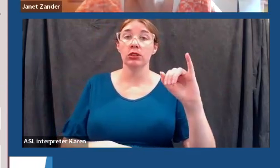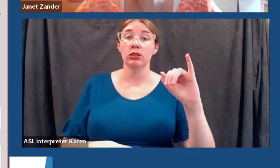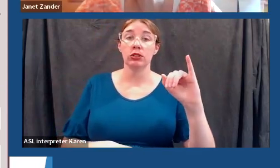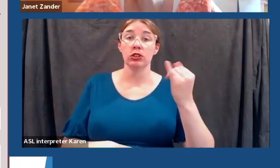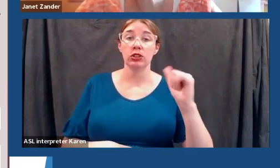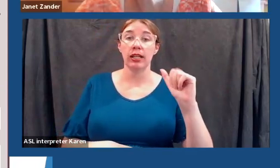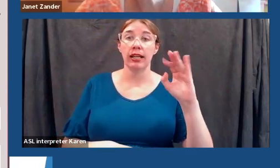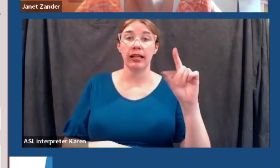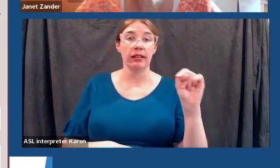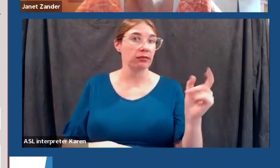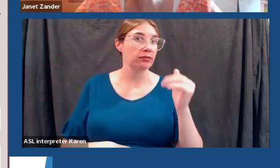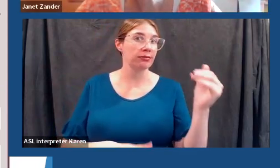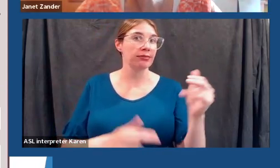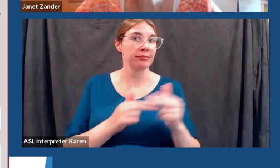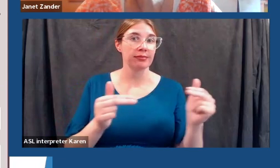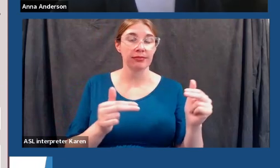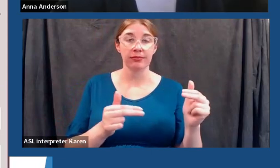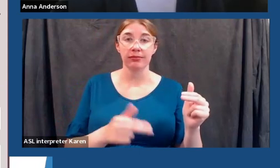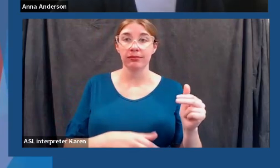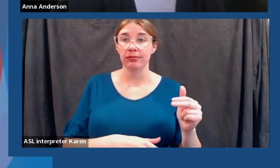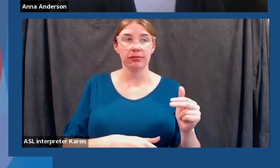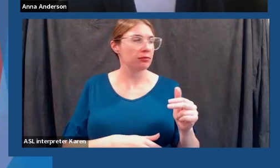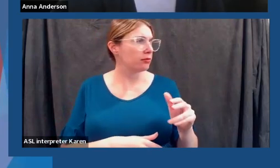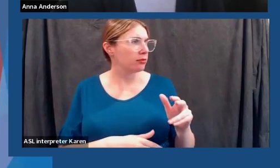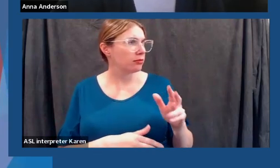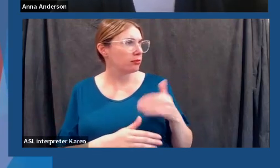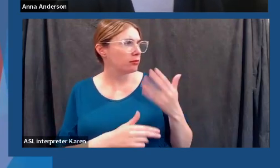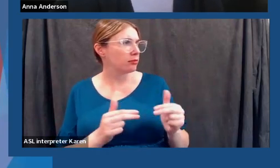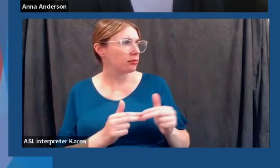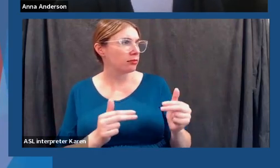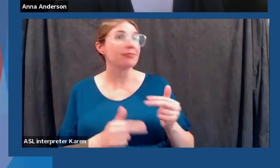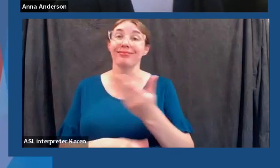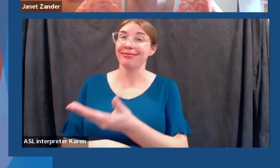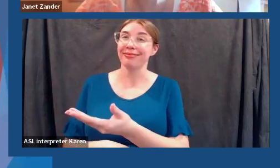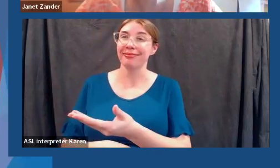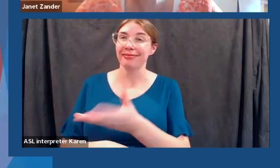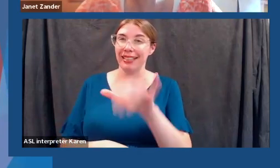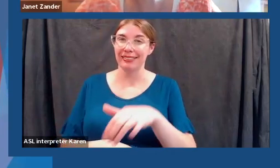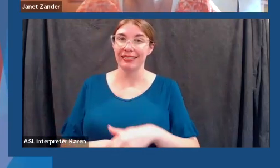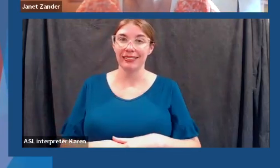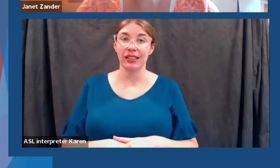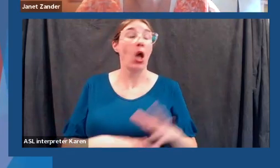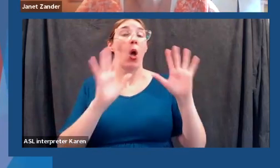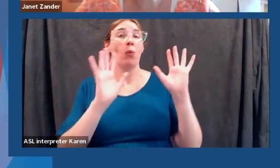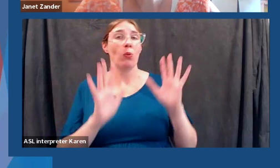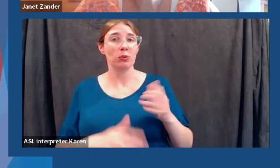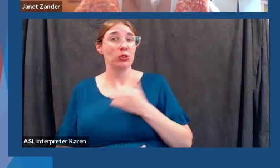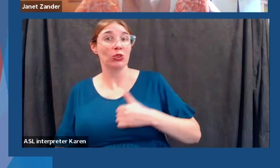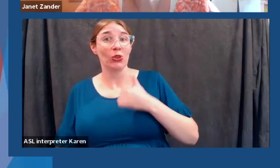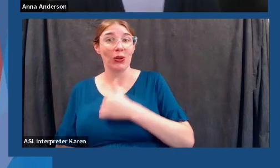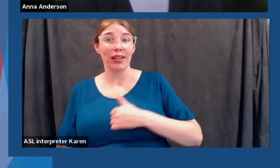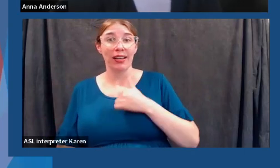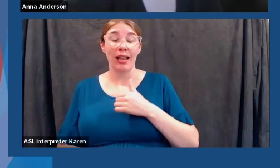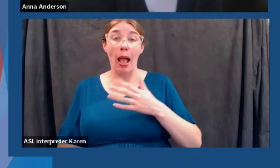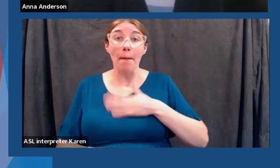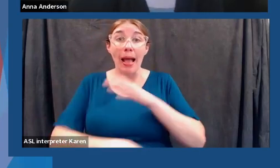The next Did I do slide. the next slide? There we go. Thank you. Oh, sorry. I have it up on